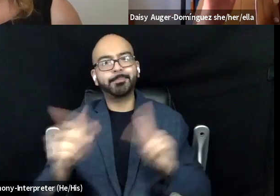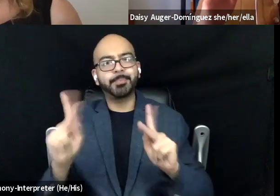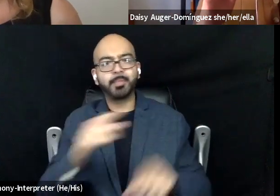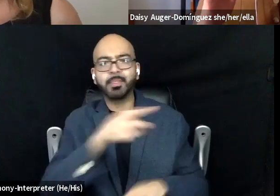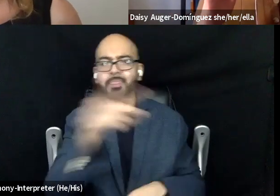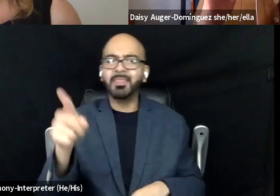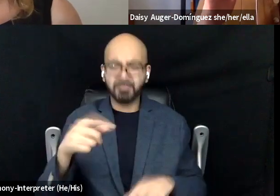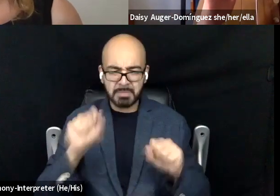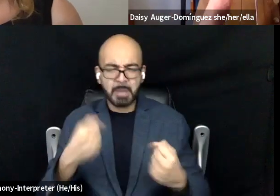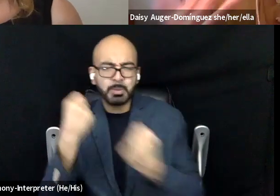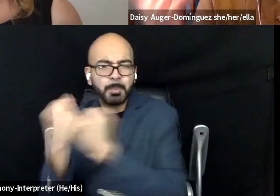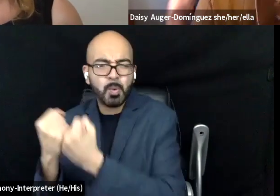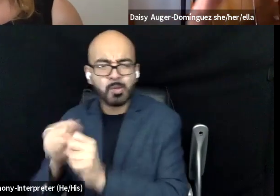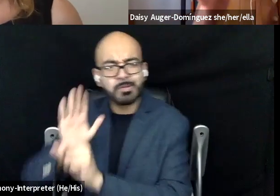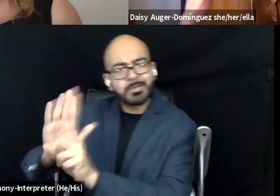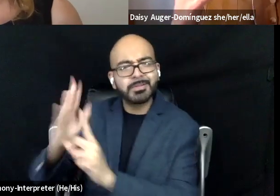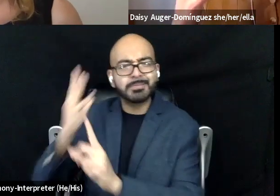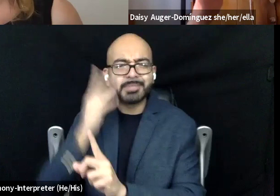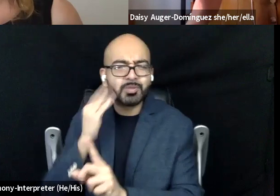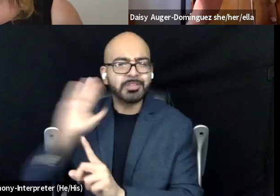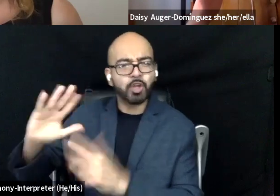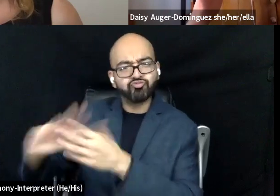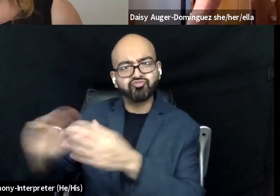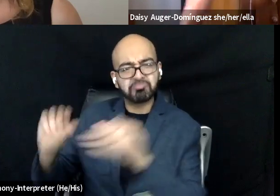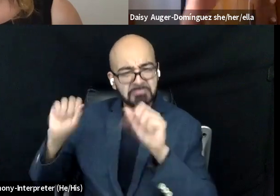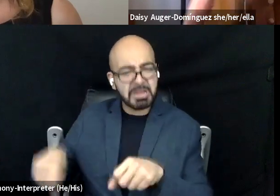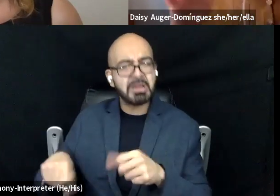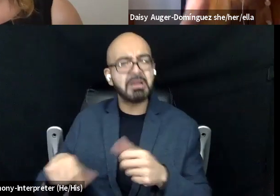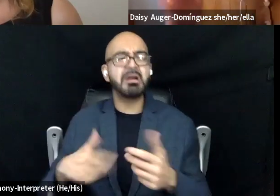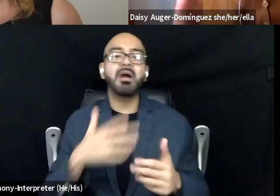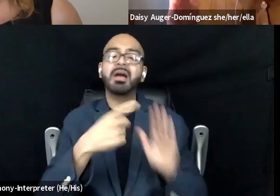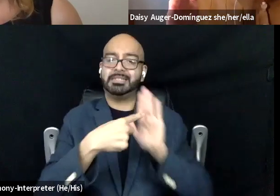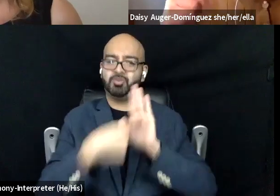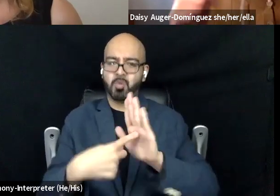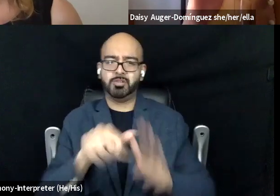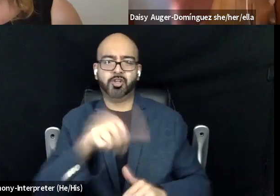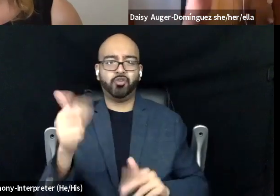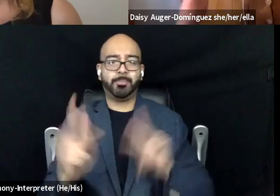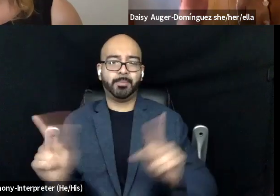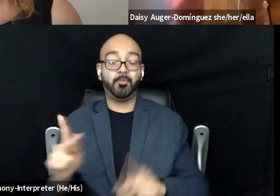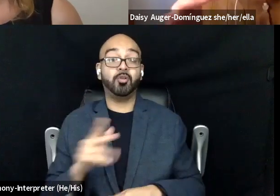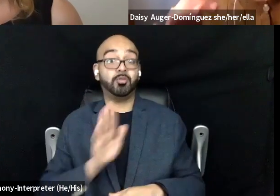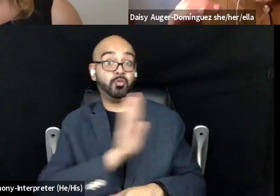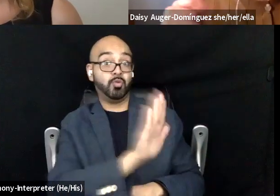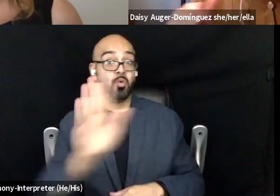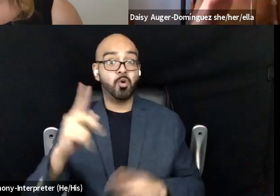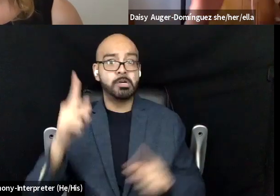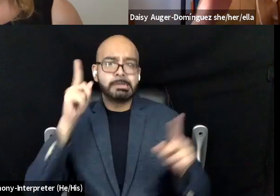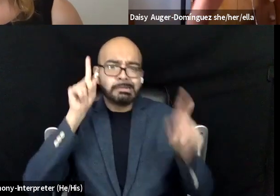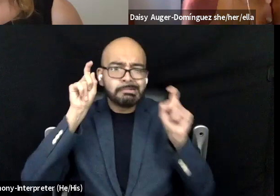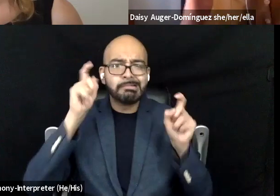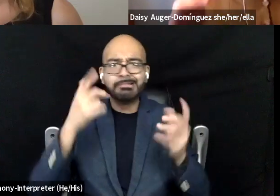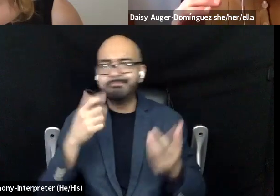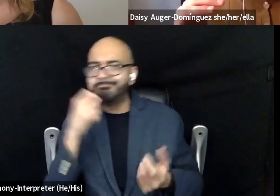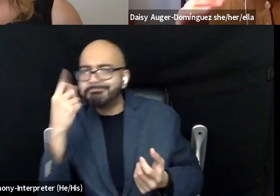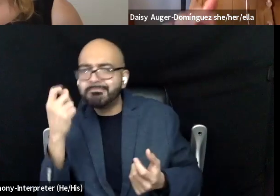them and you value them. And it signals to others that those questions you may be having, it's like, it's perfectly okay to have them. And it's perfectly